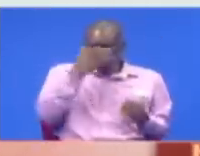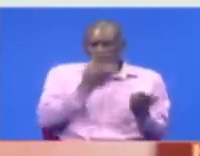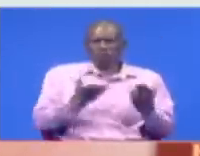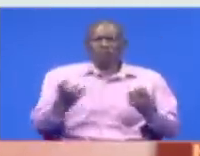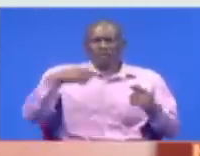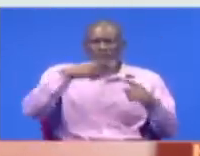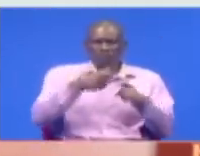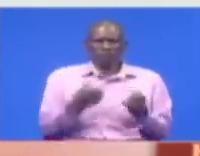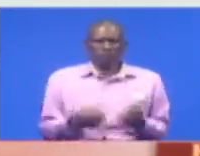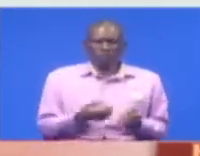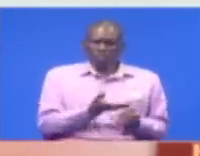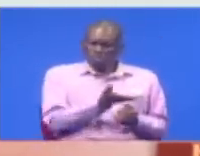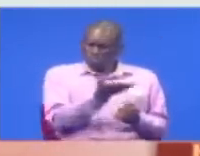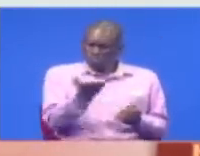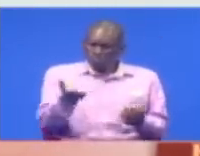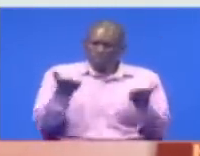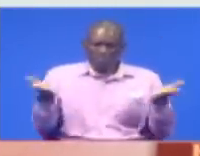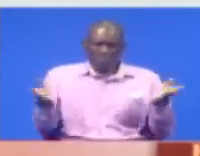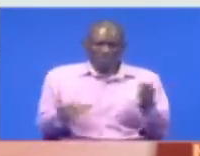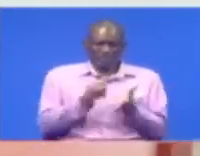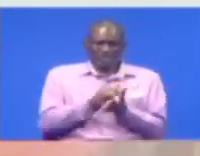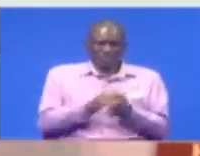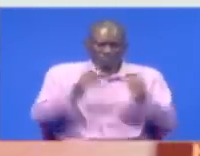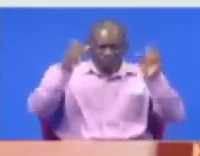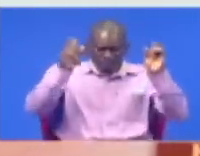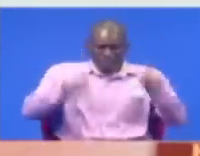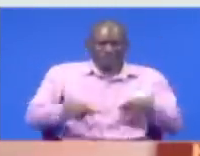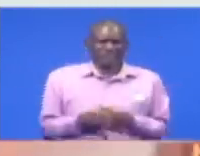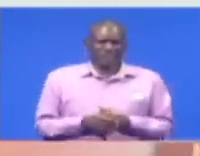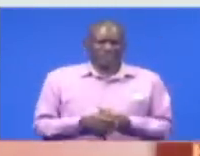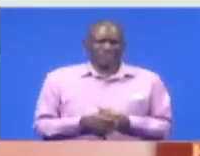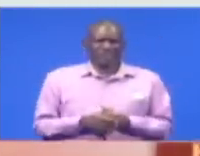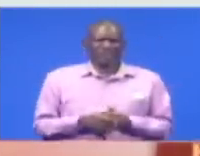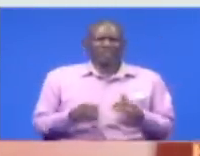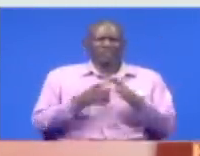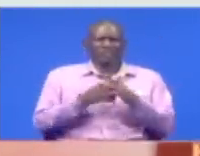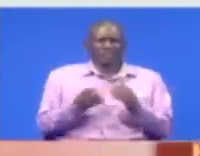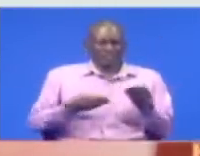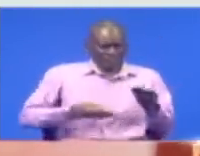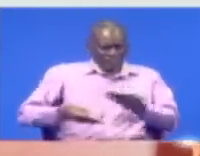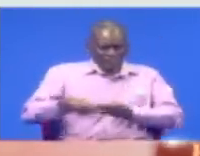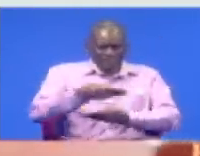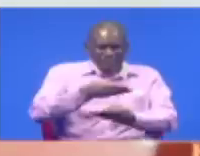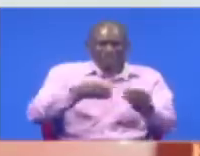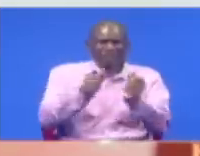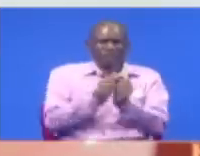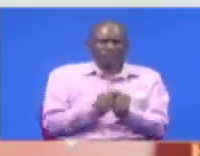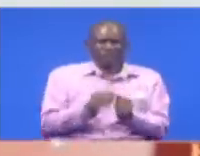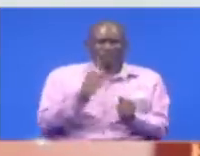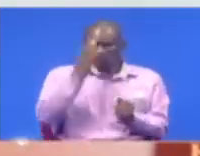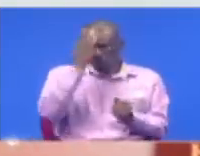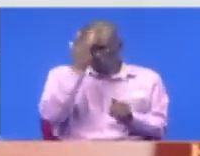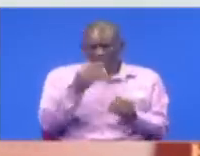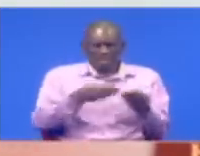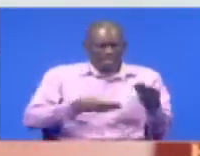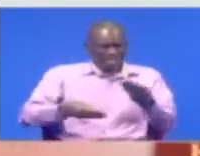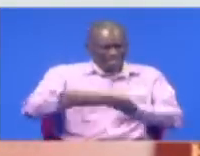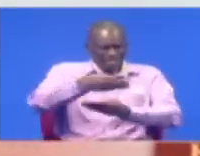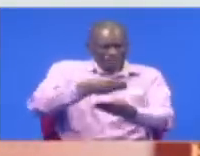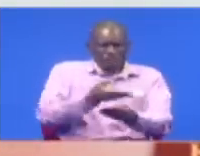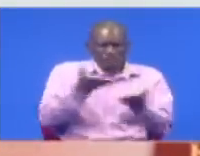from. Those are things that we must start interacting with, because just interacting